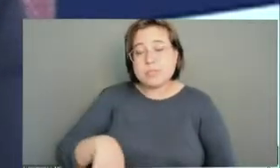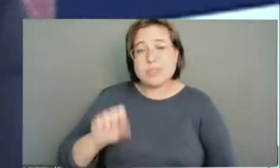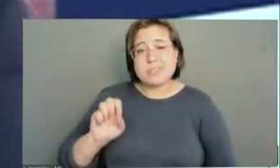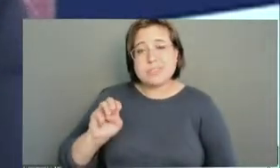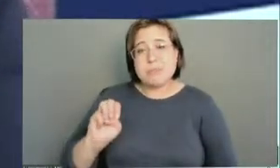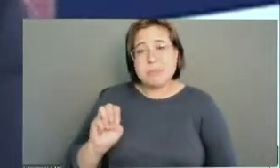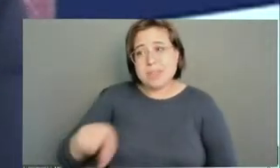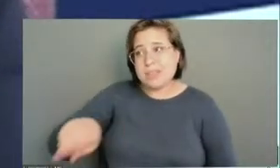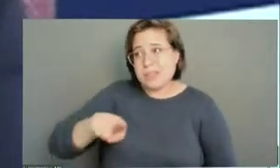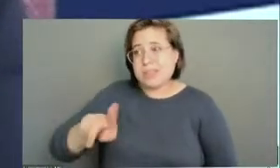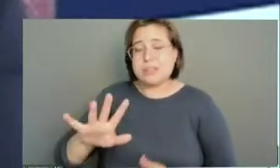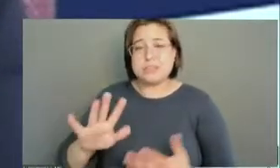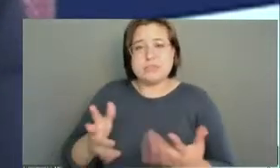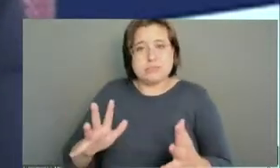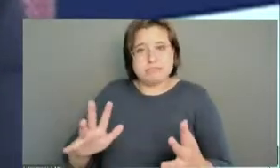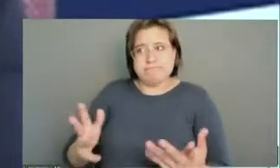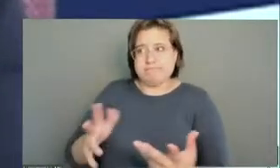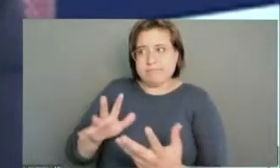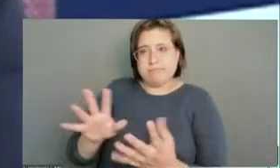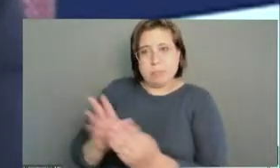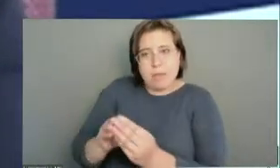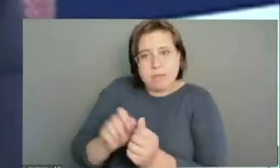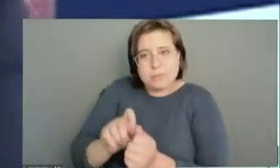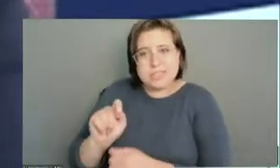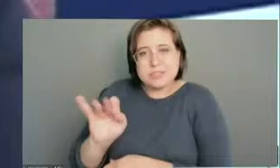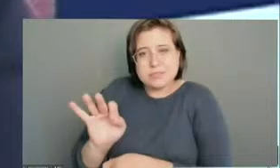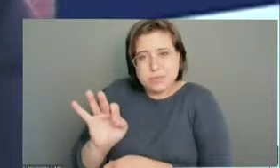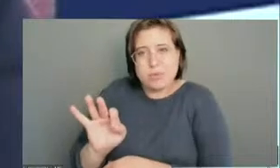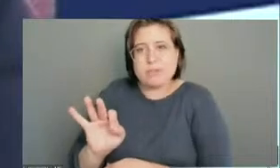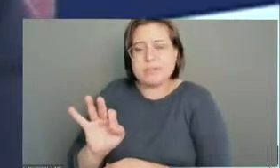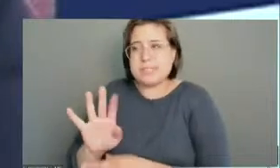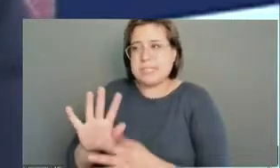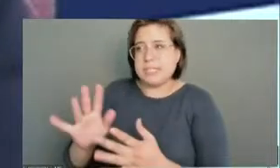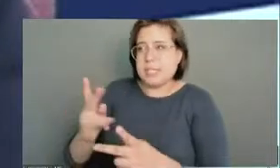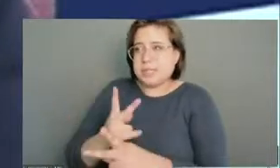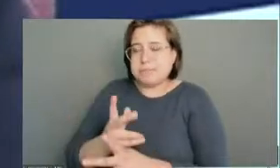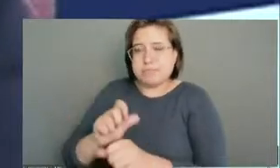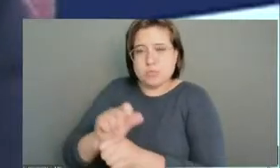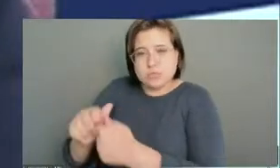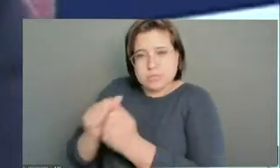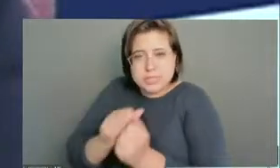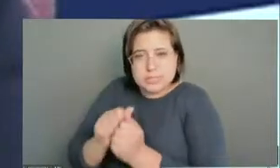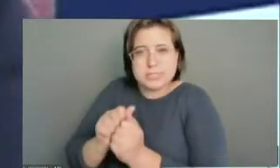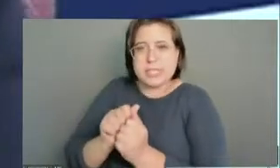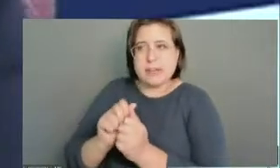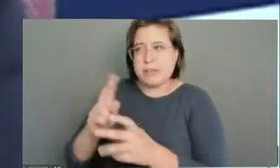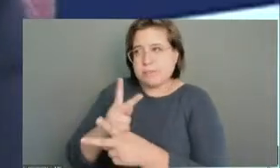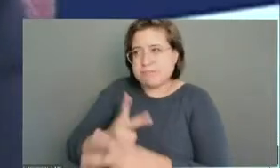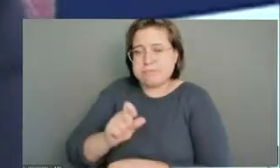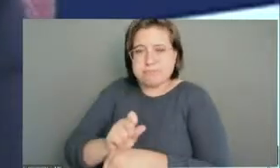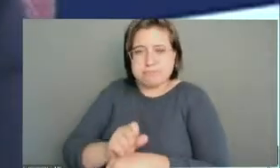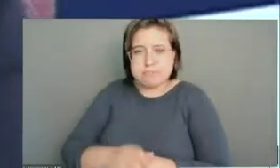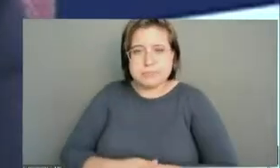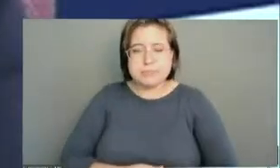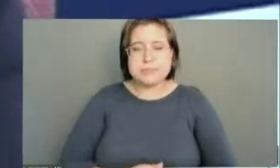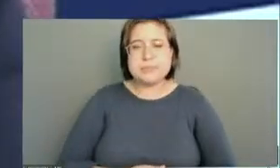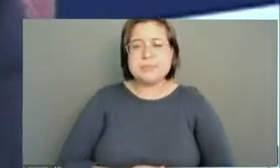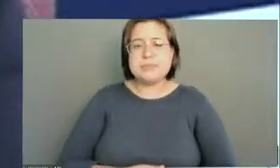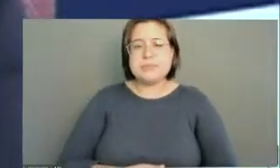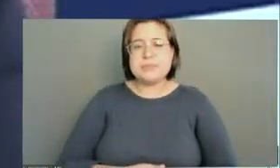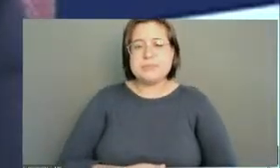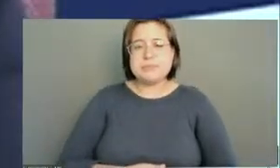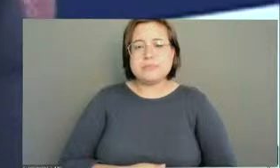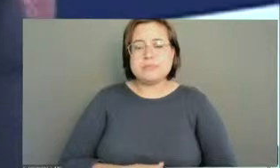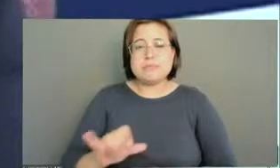with the task force over these past weeks to help inform the work. And to the many people who have joined me in stakeholder roundtables to